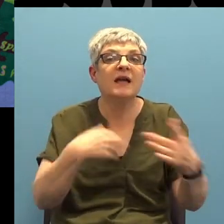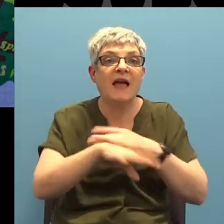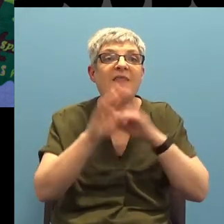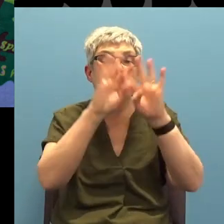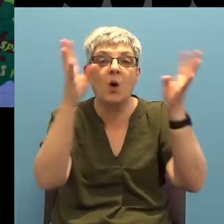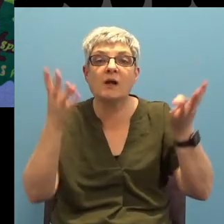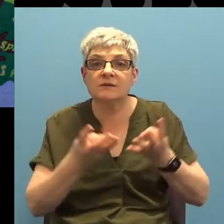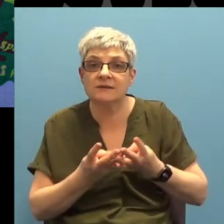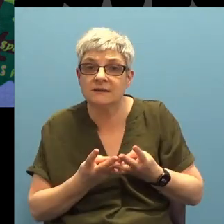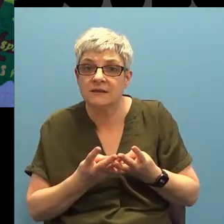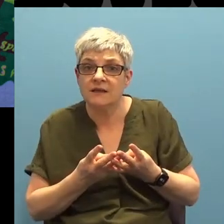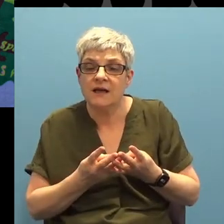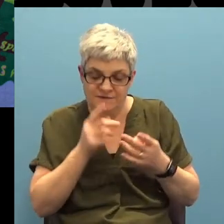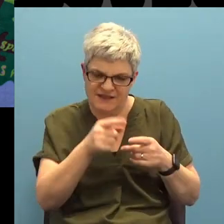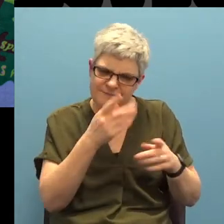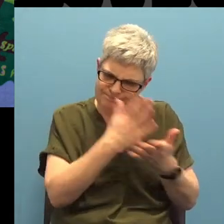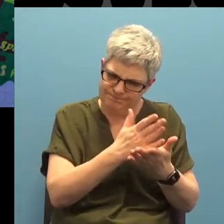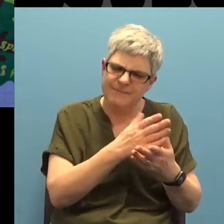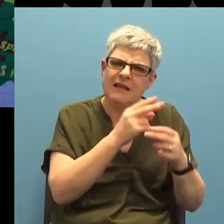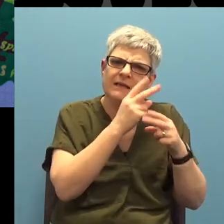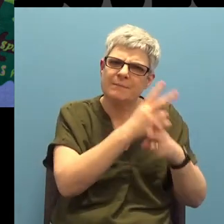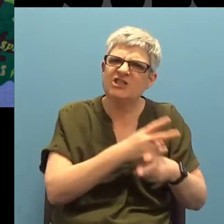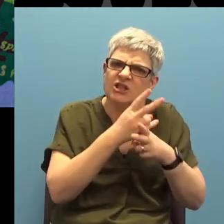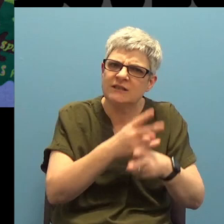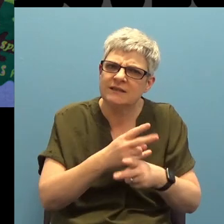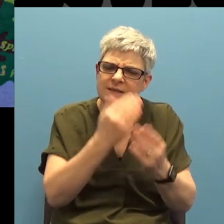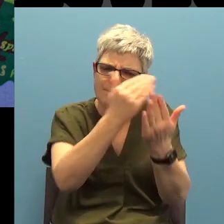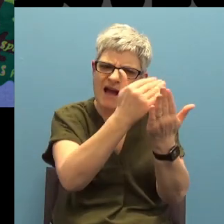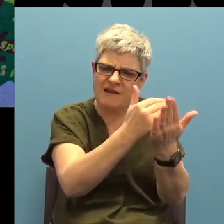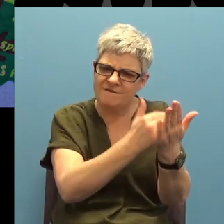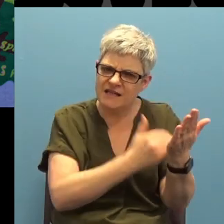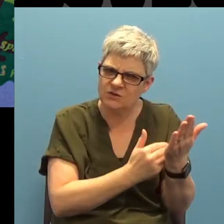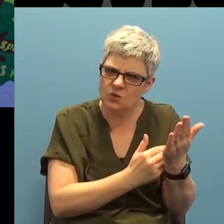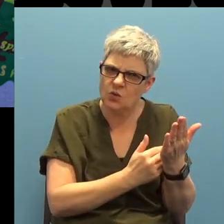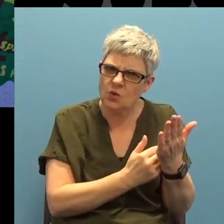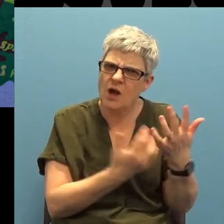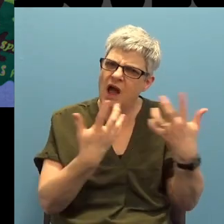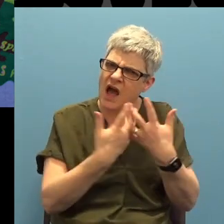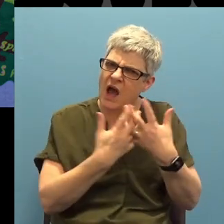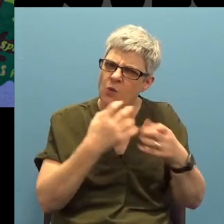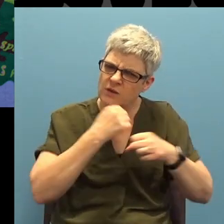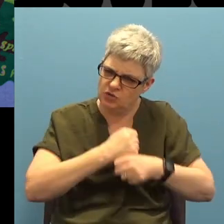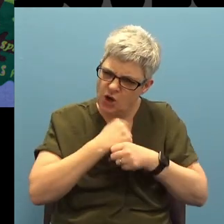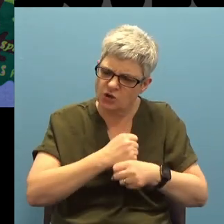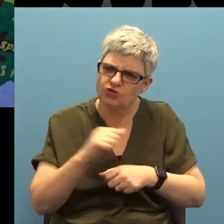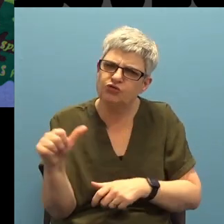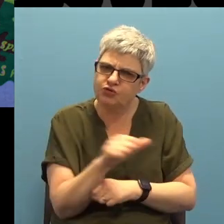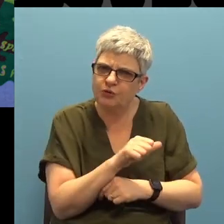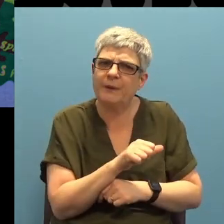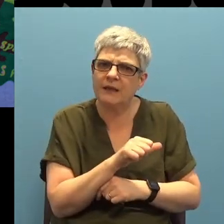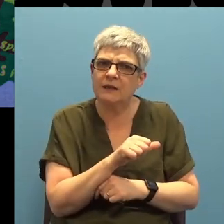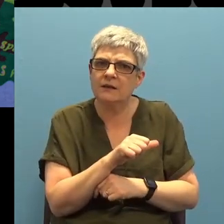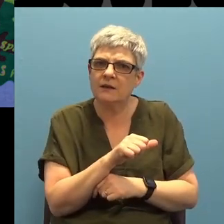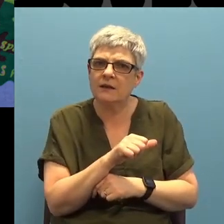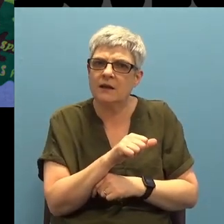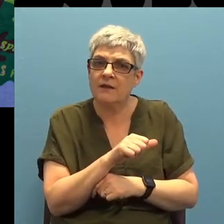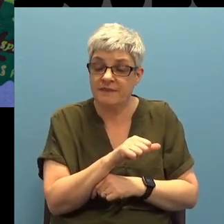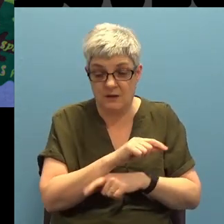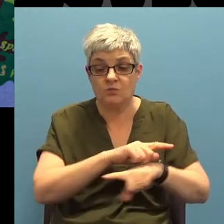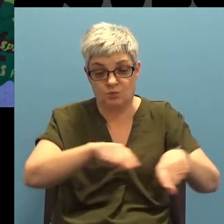his mission to the world, if this is his manifesto for how his church should be, then as the members of his